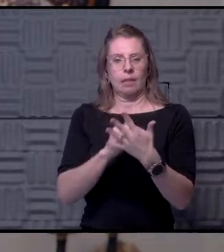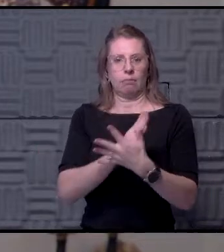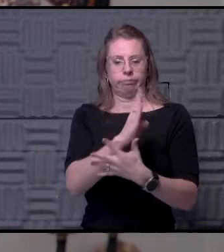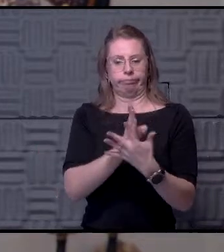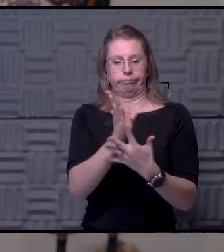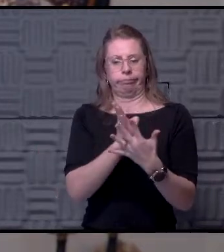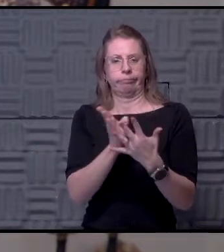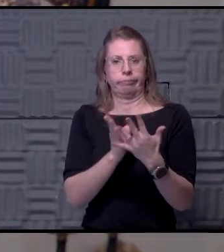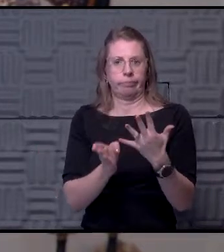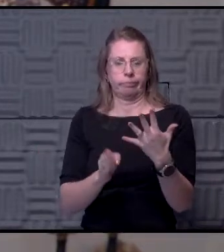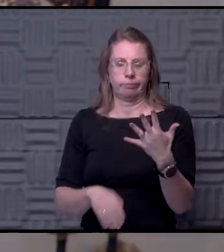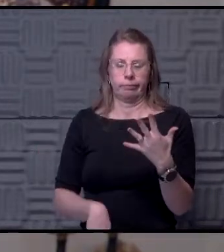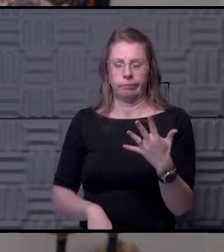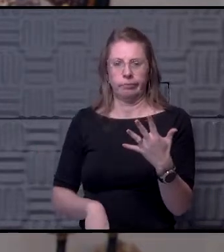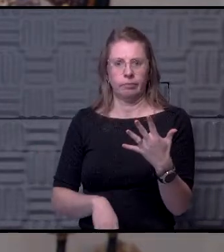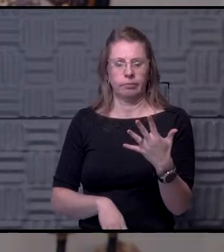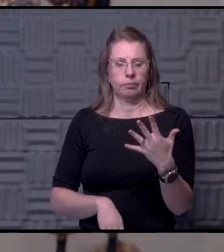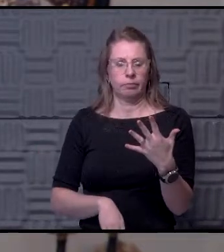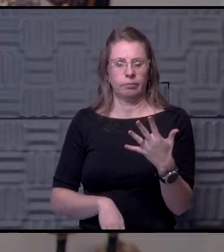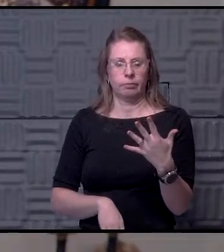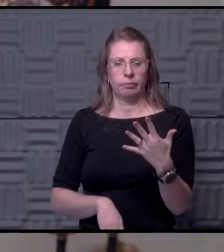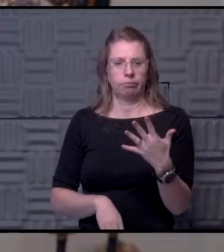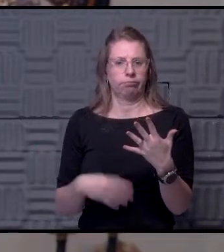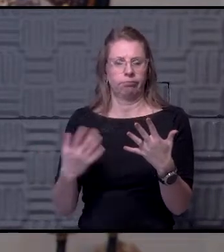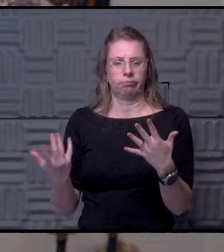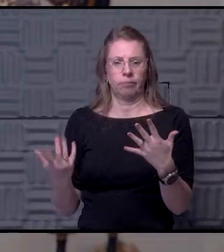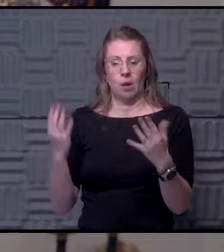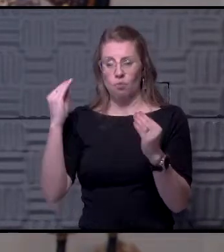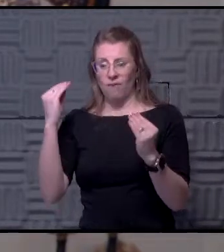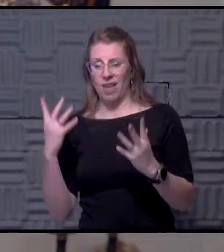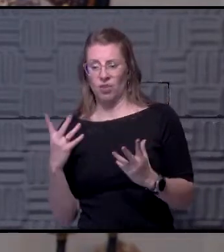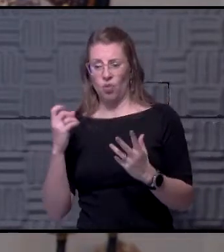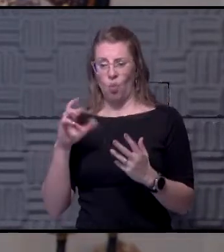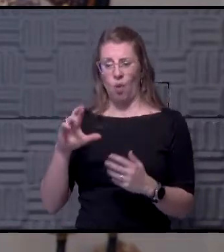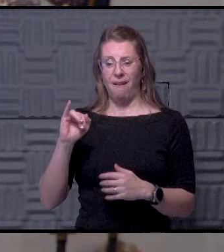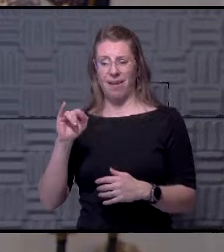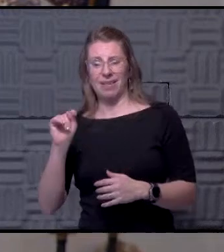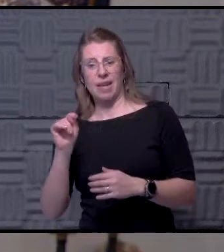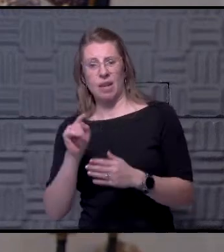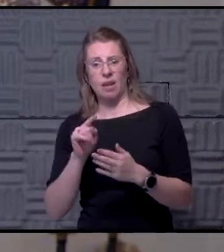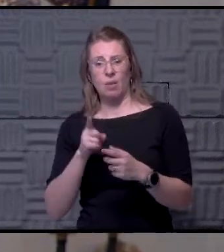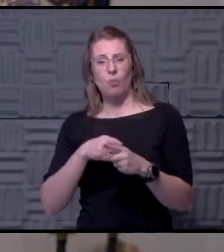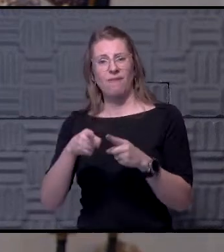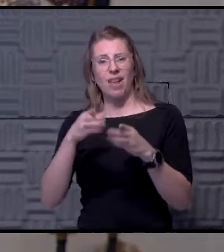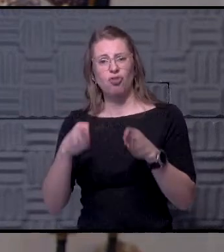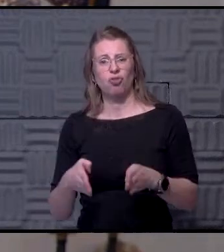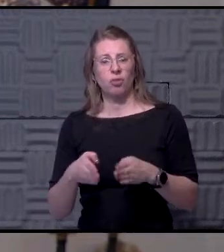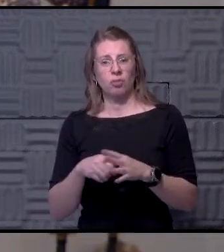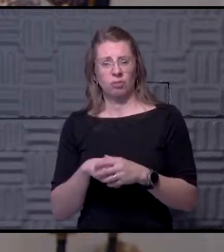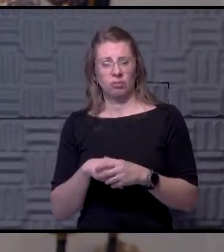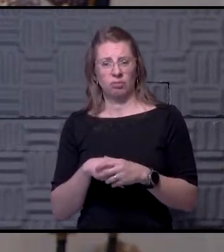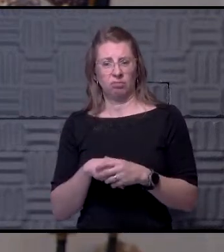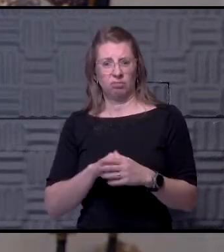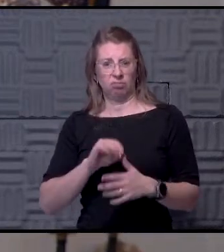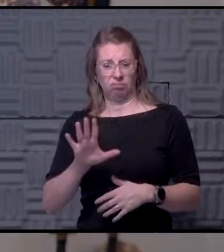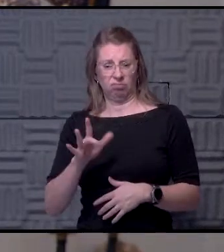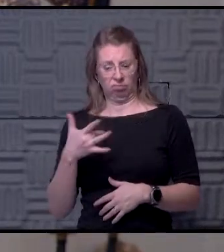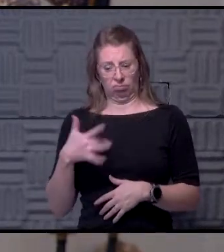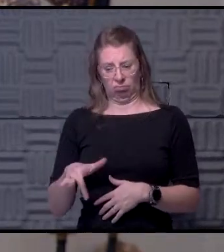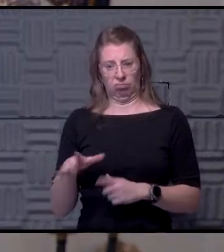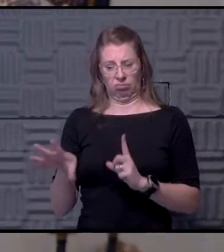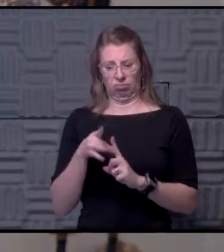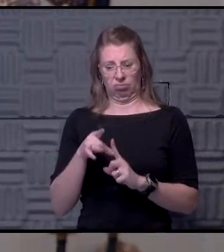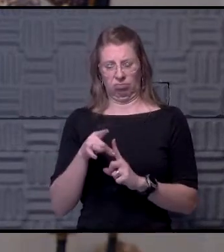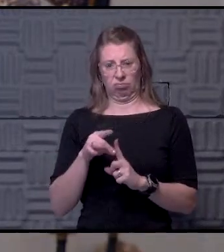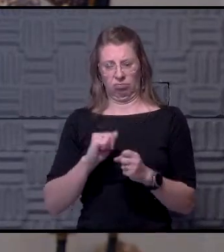5? What's the likelihood of professors or IT professionals, for example? What's the likelihood that they're going to catch the disease,